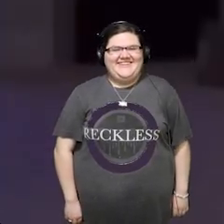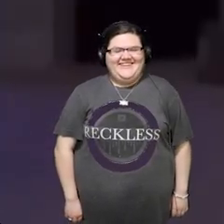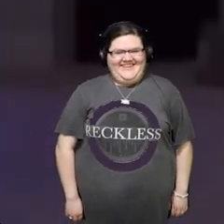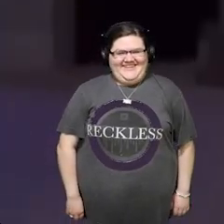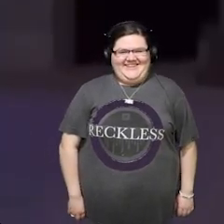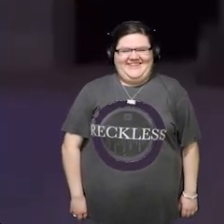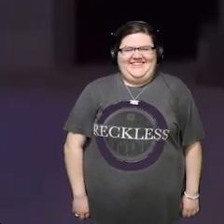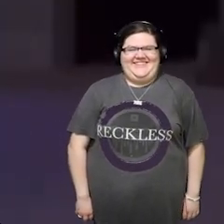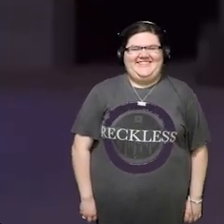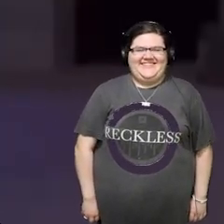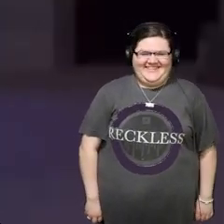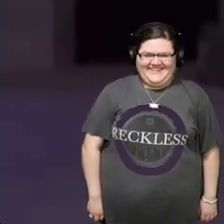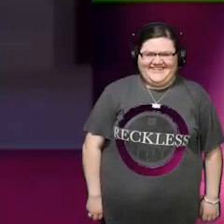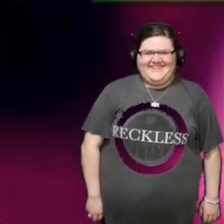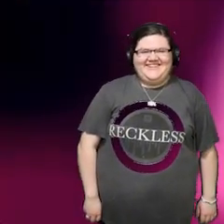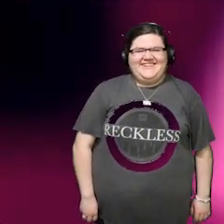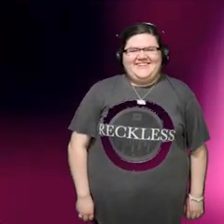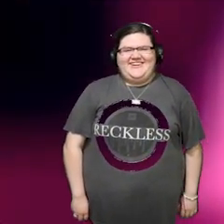Yes, bye!